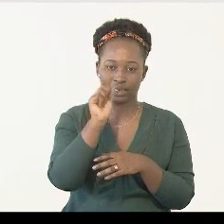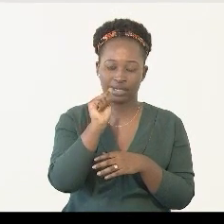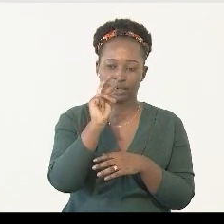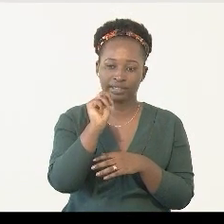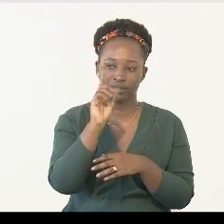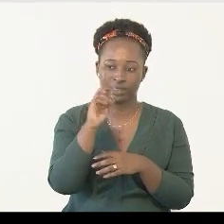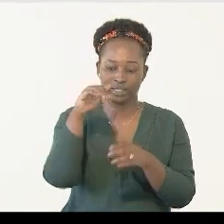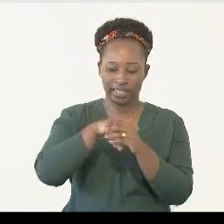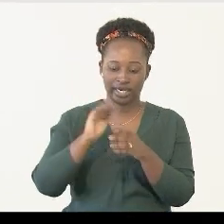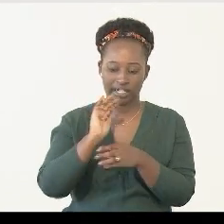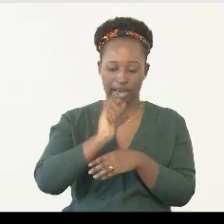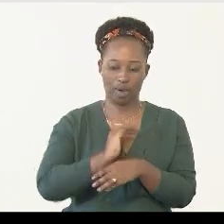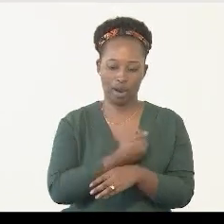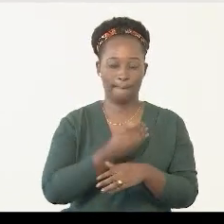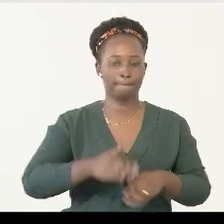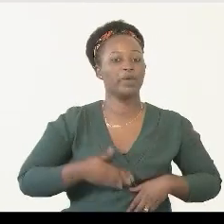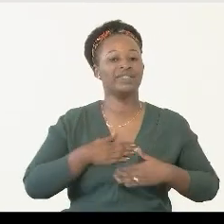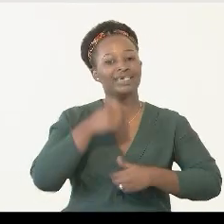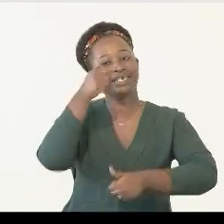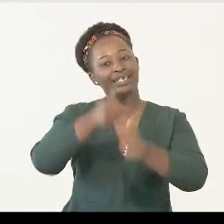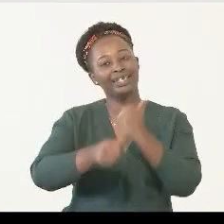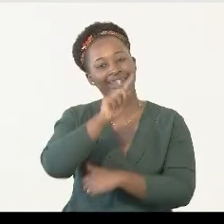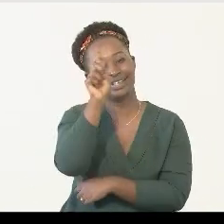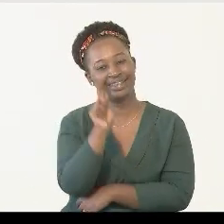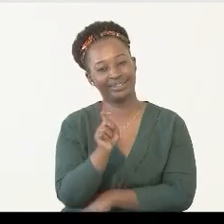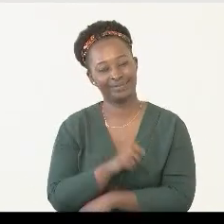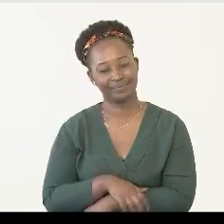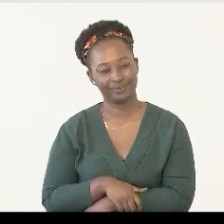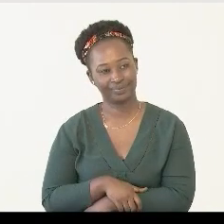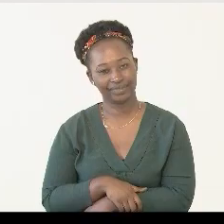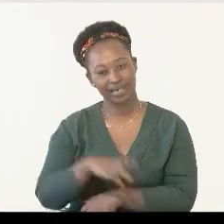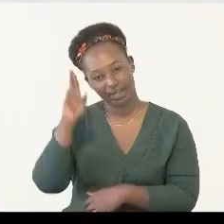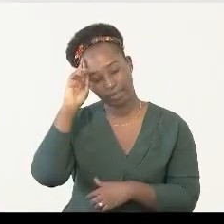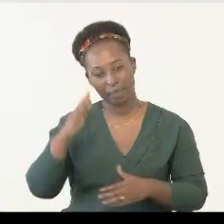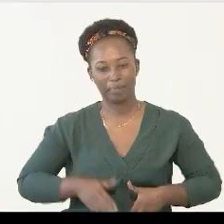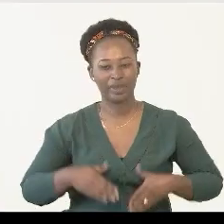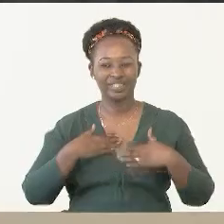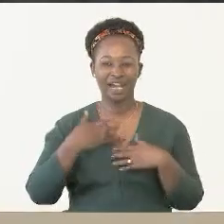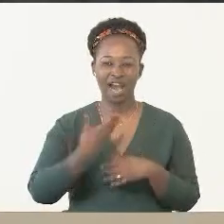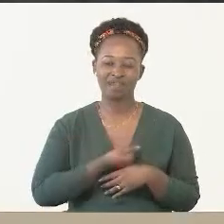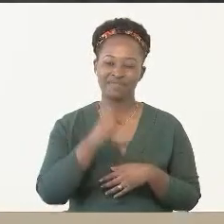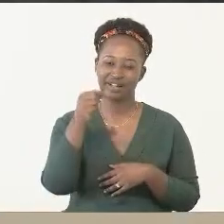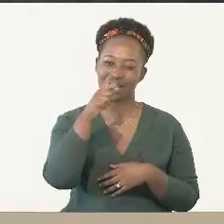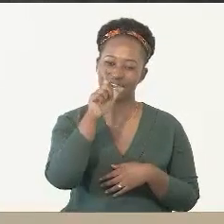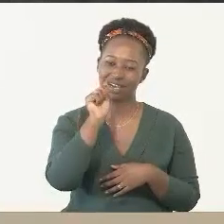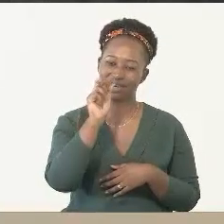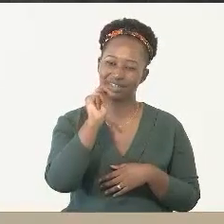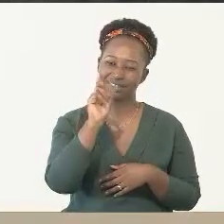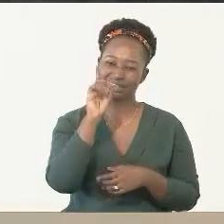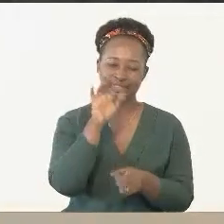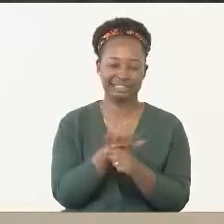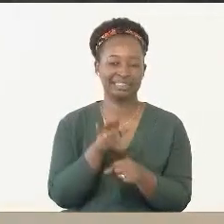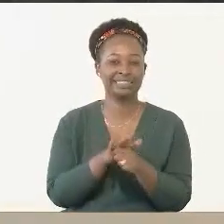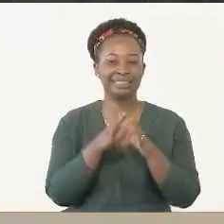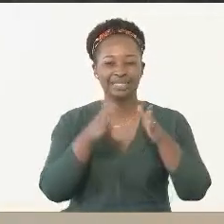What is the largest gland in our body? Remember, the body has very many glands. Which one is the